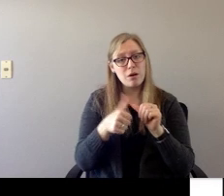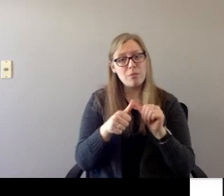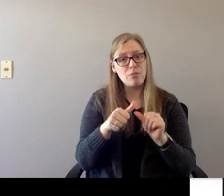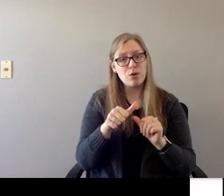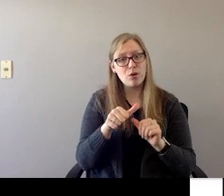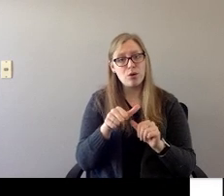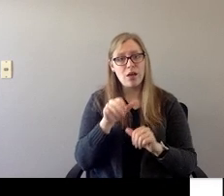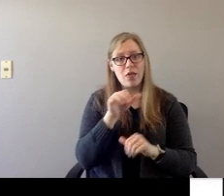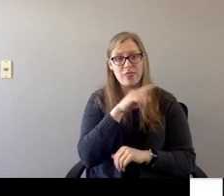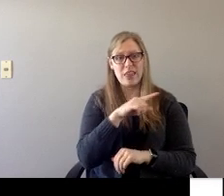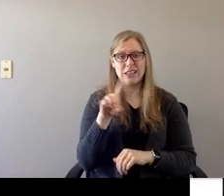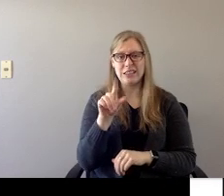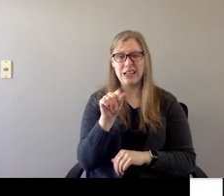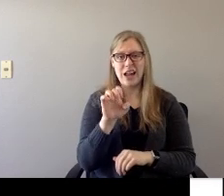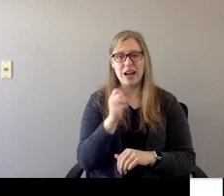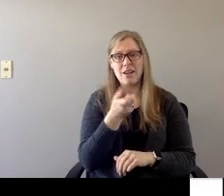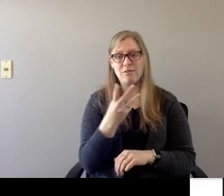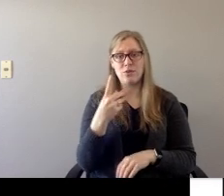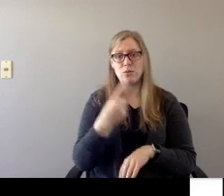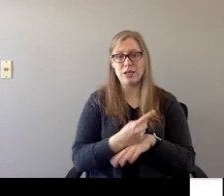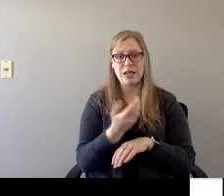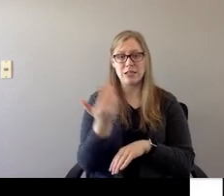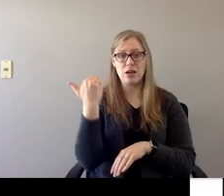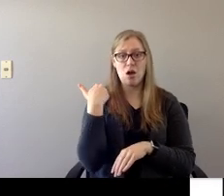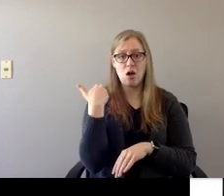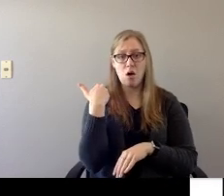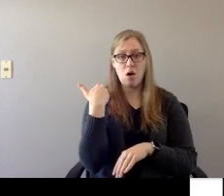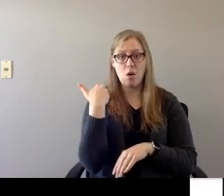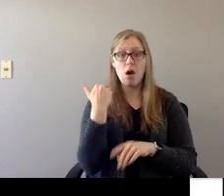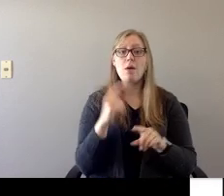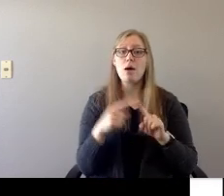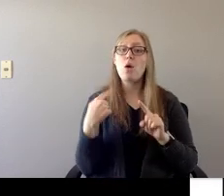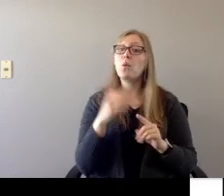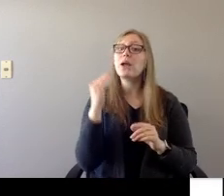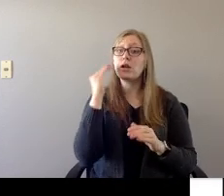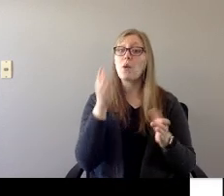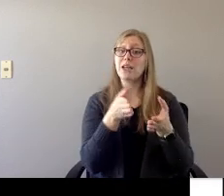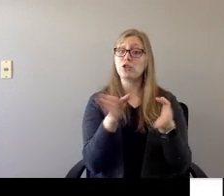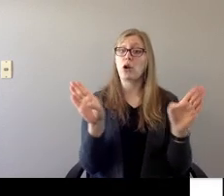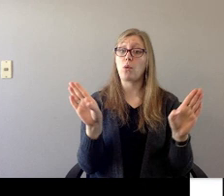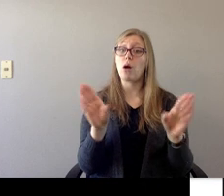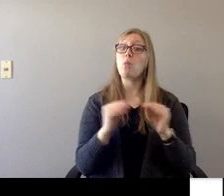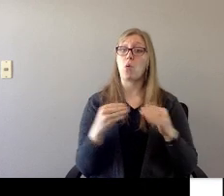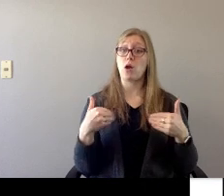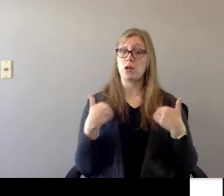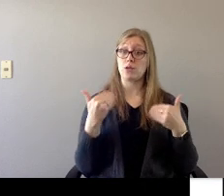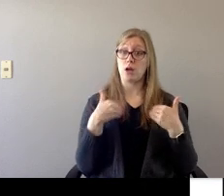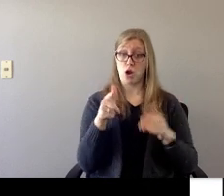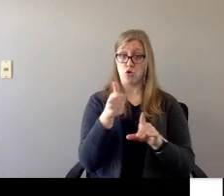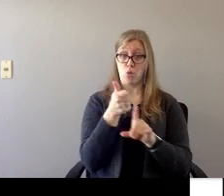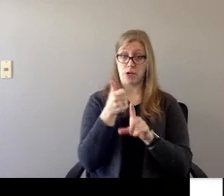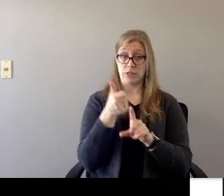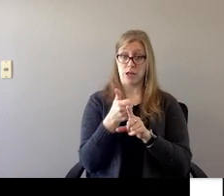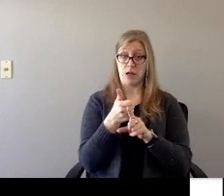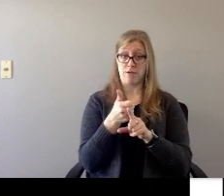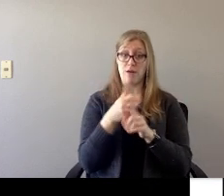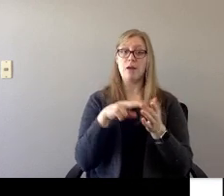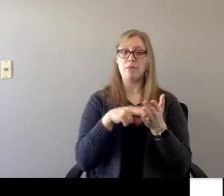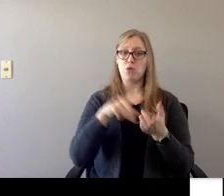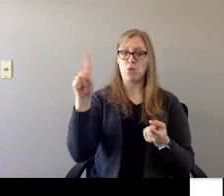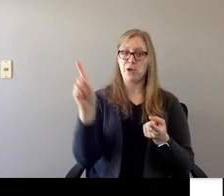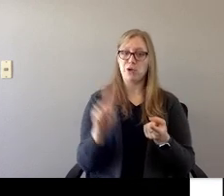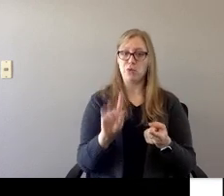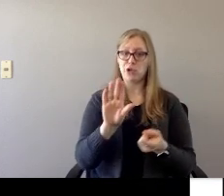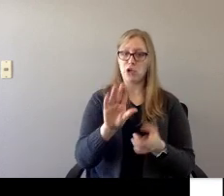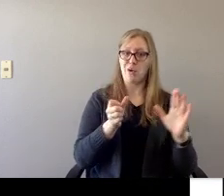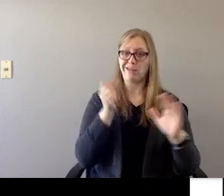of this, but overall, we know that the younger that you are, the less rate of there is a less rate